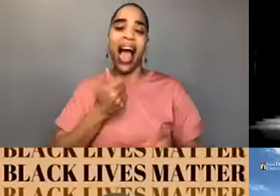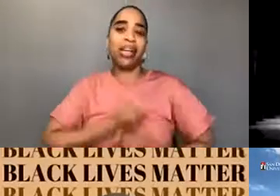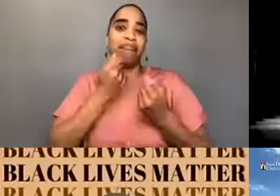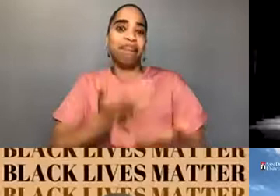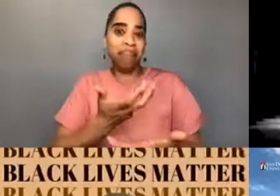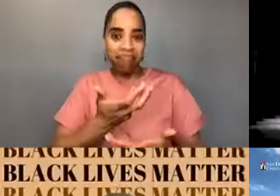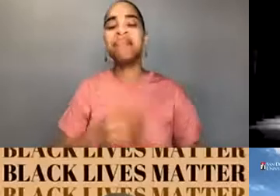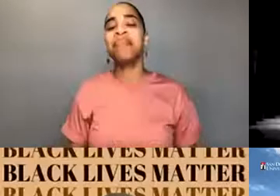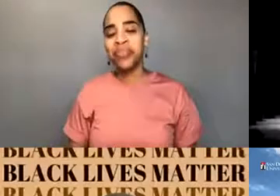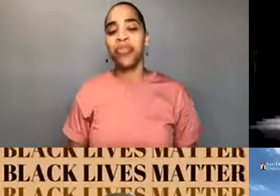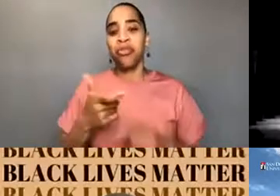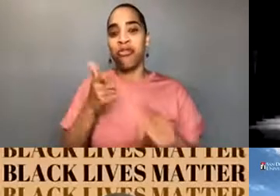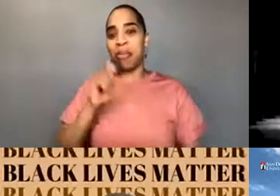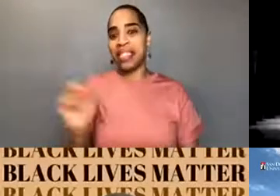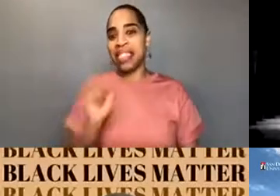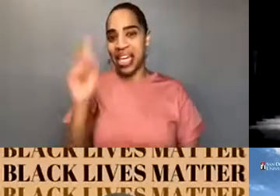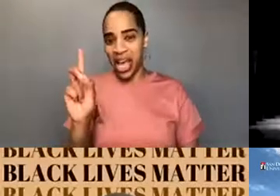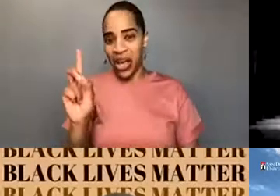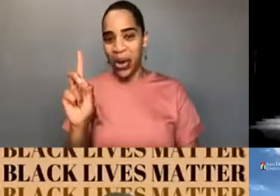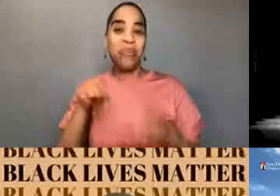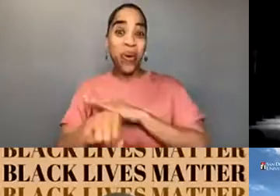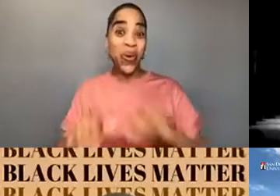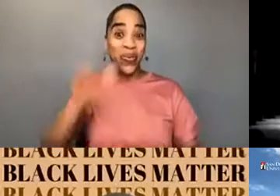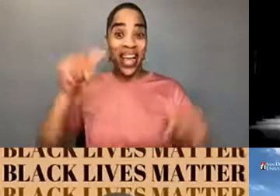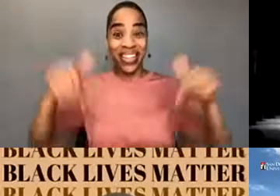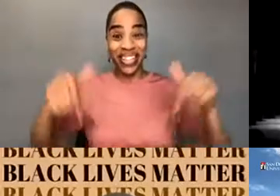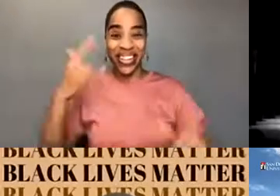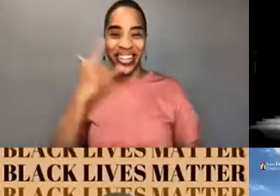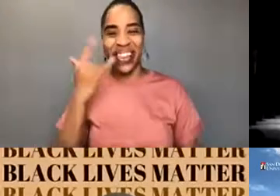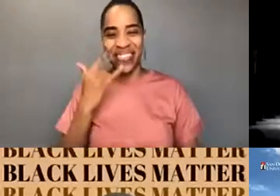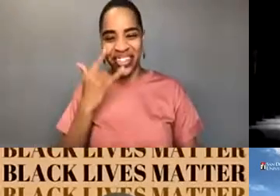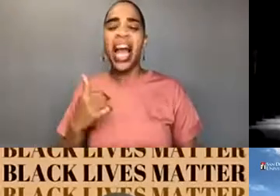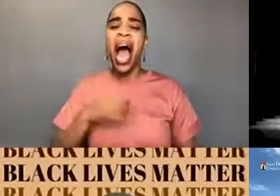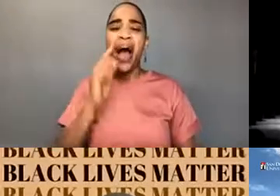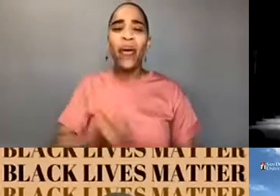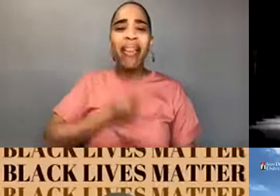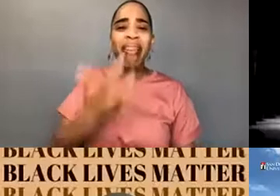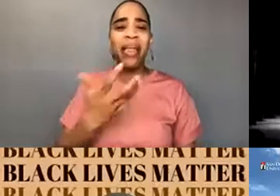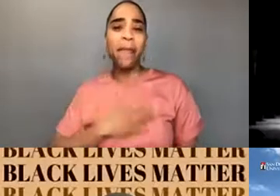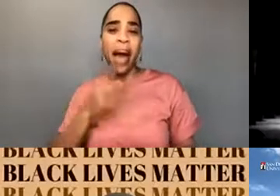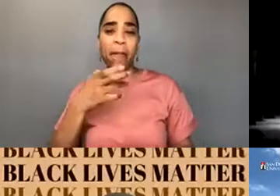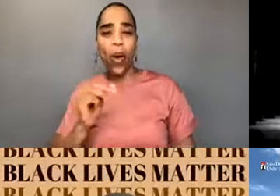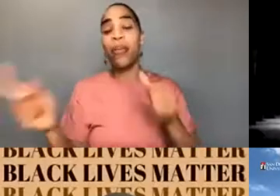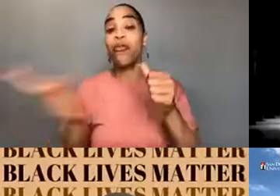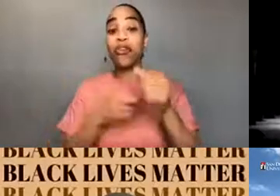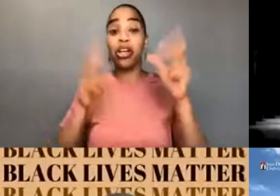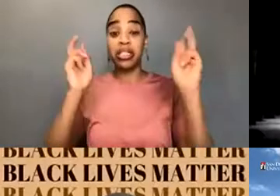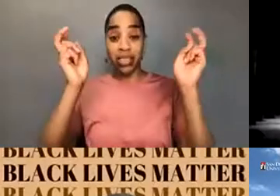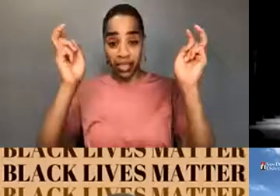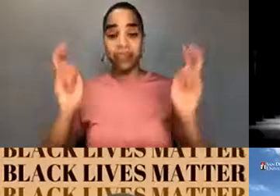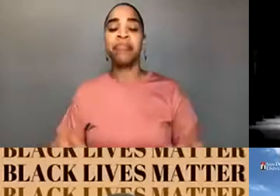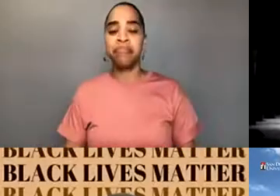poet from San Diego, California, born and raised. I'm gonna do some poems today. This first poem is actually the first